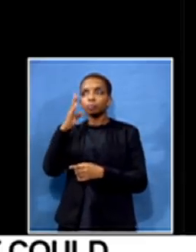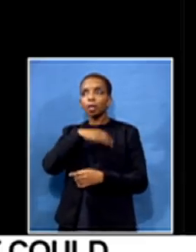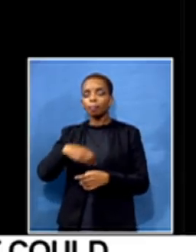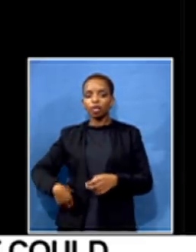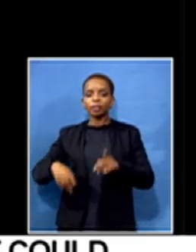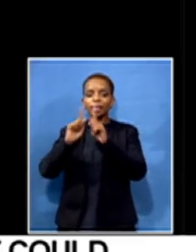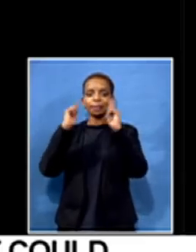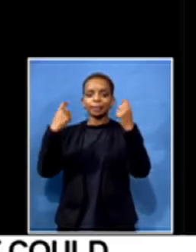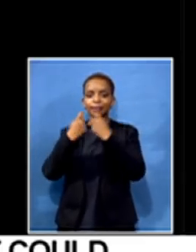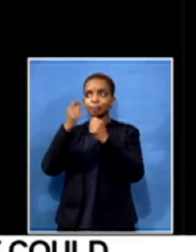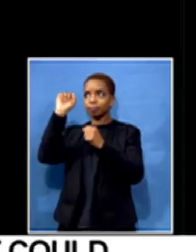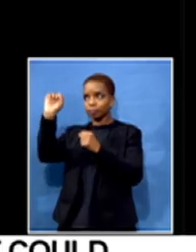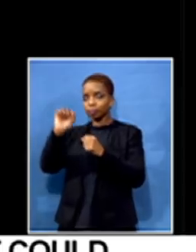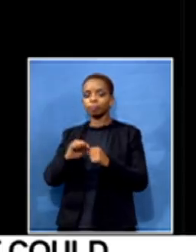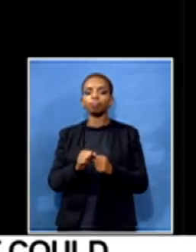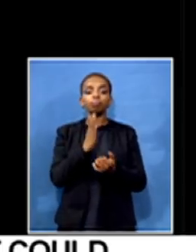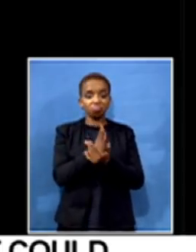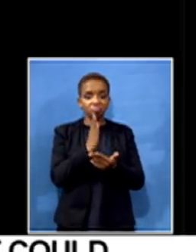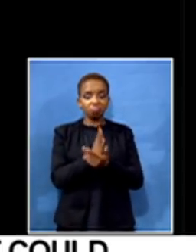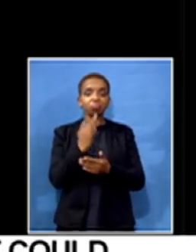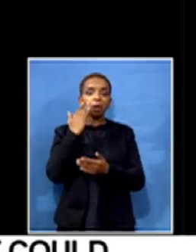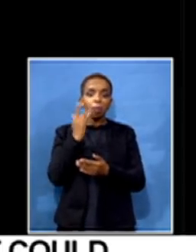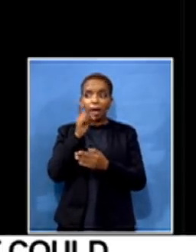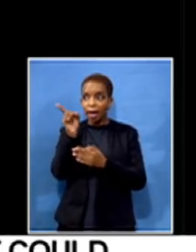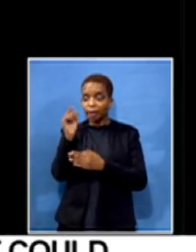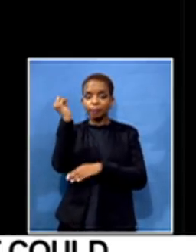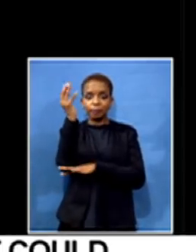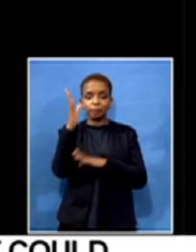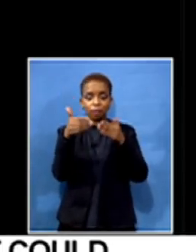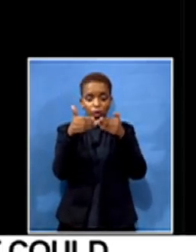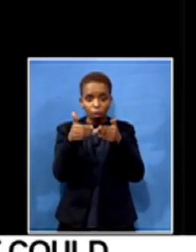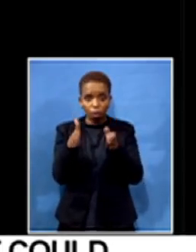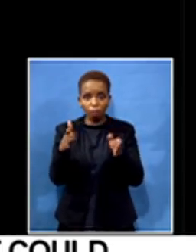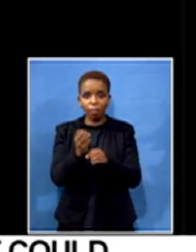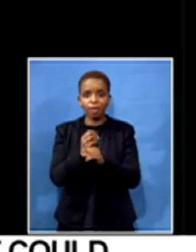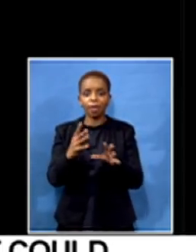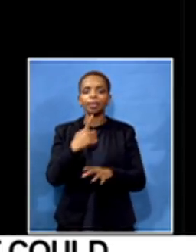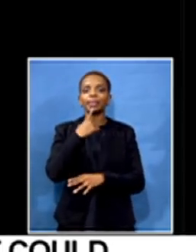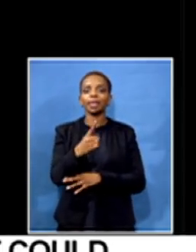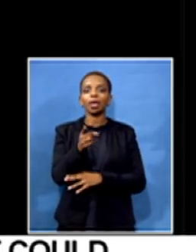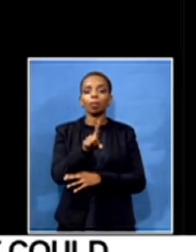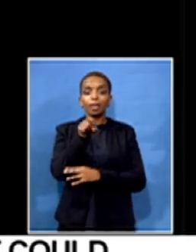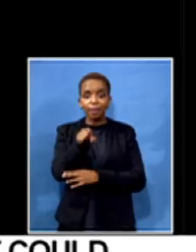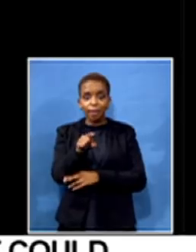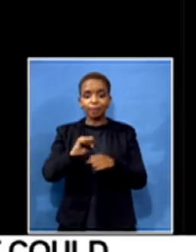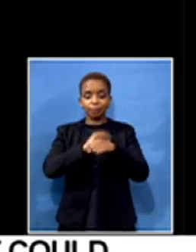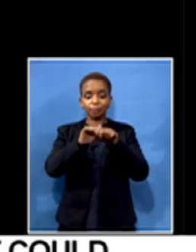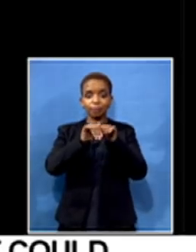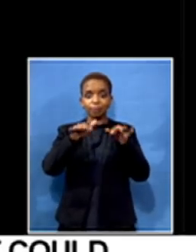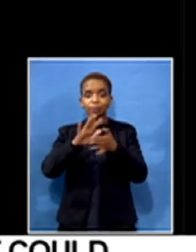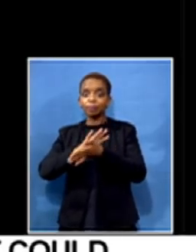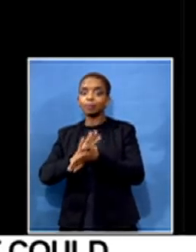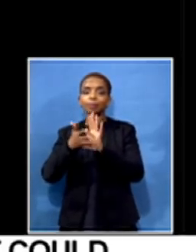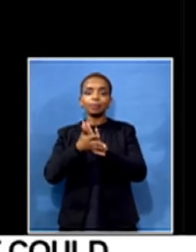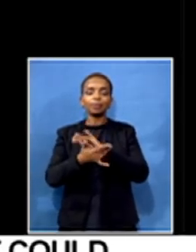of course, as the chair, when he was opening, alluded that this pandemic came whereby the country was not aware, no